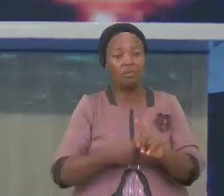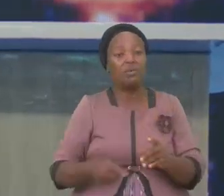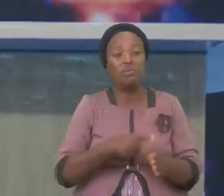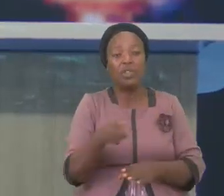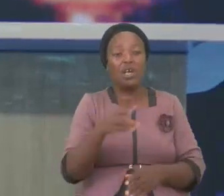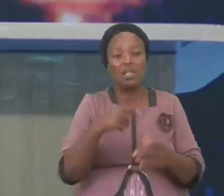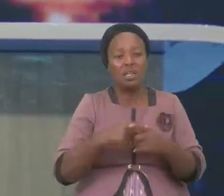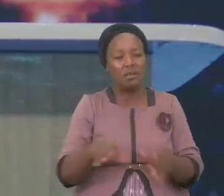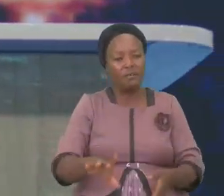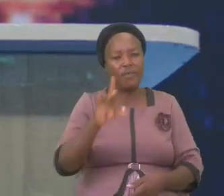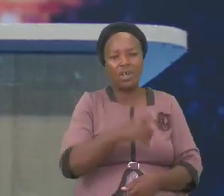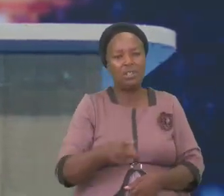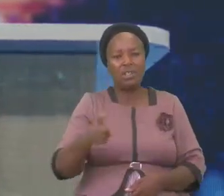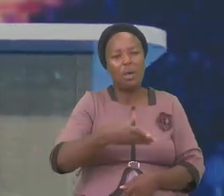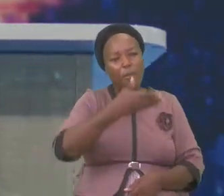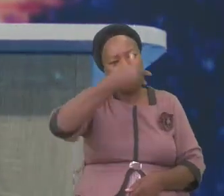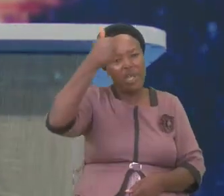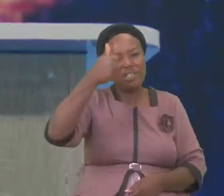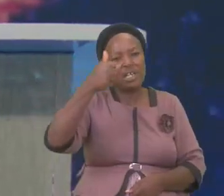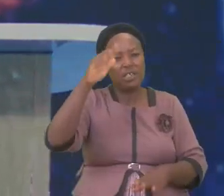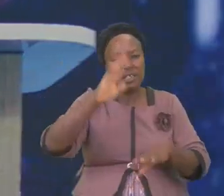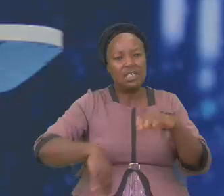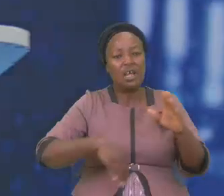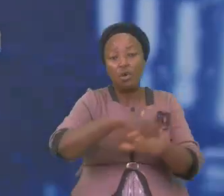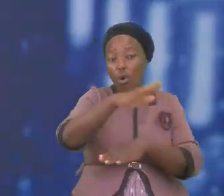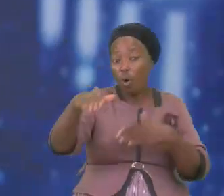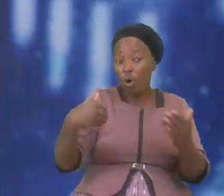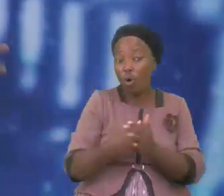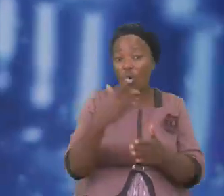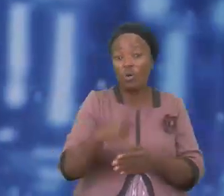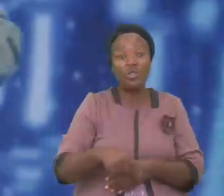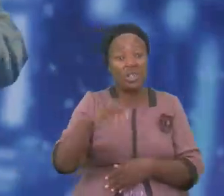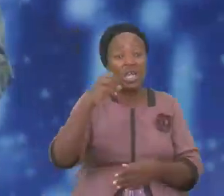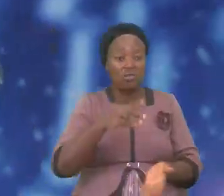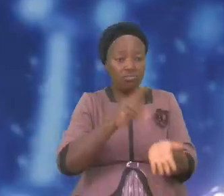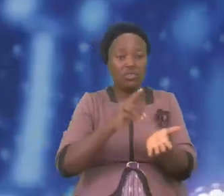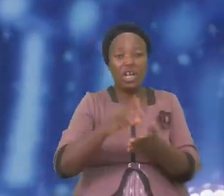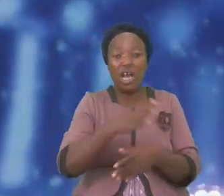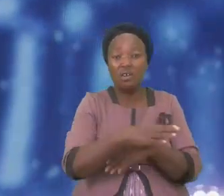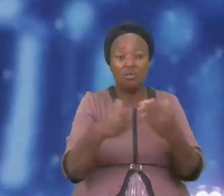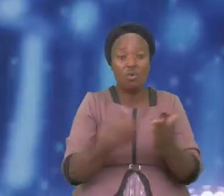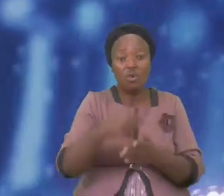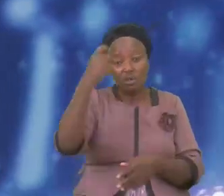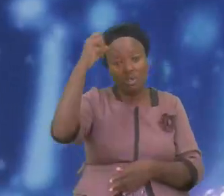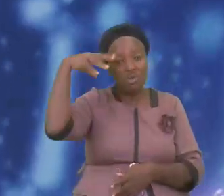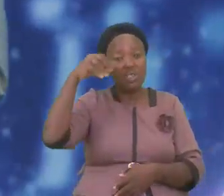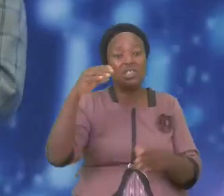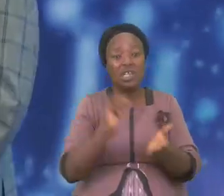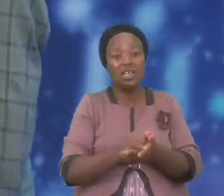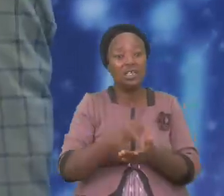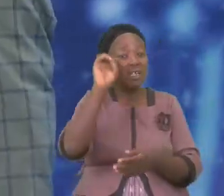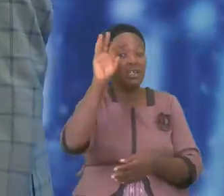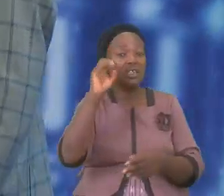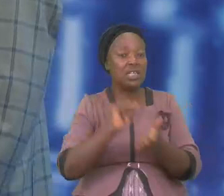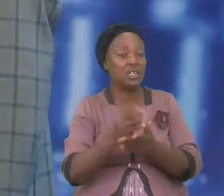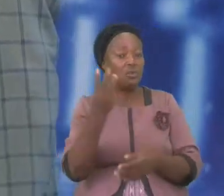the magicians and astrologers that were in all his realm. The topic tonight